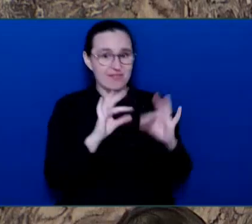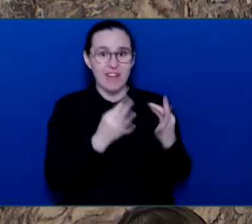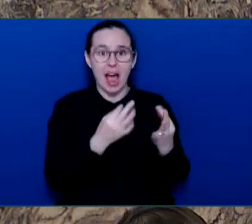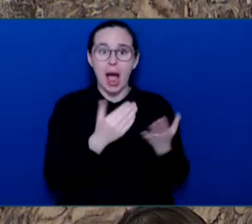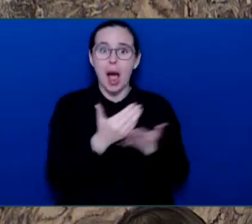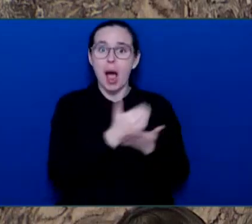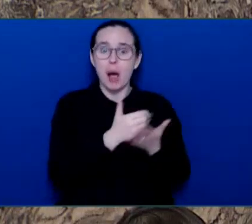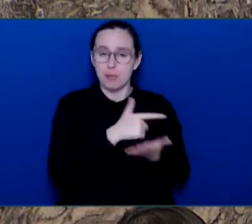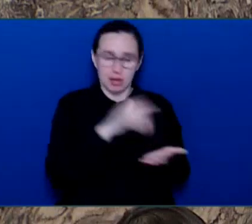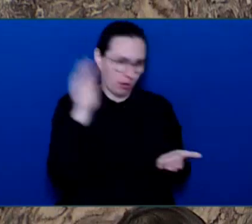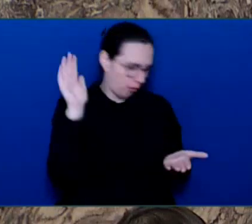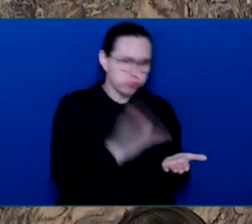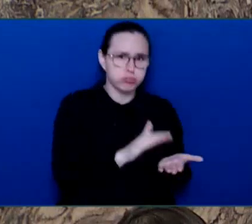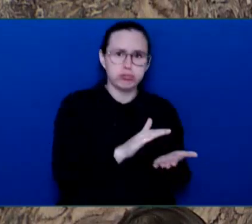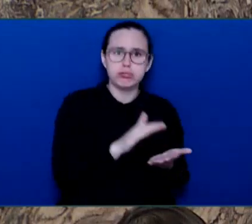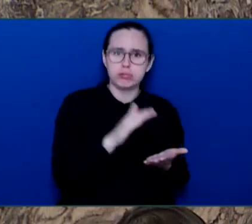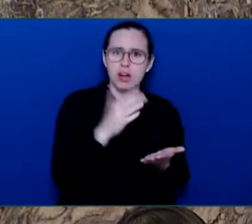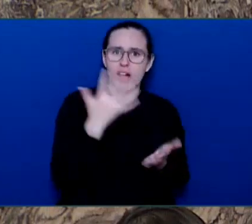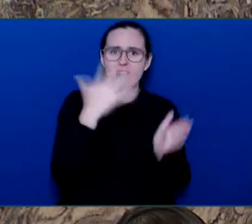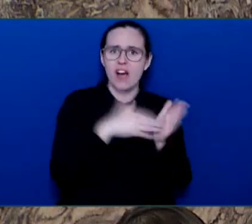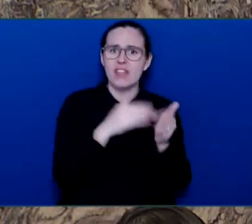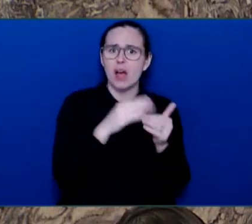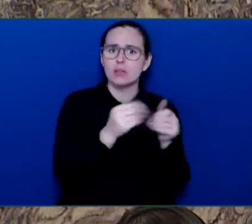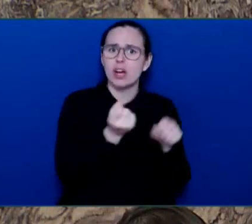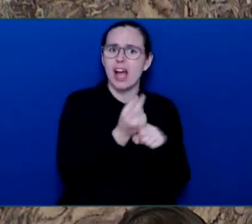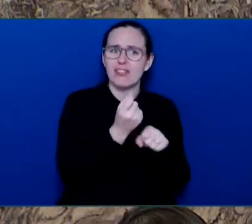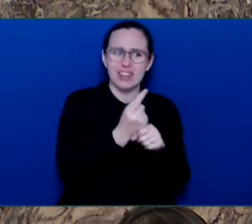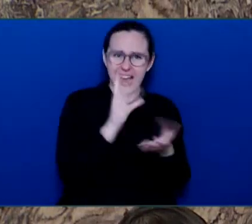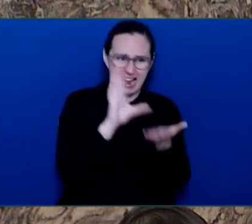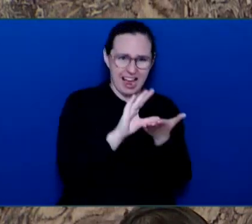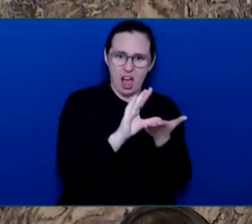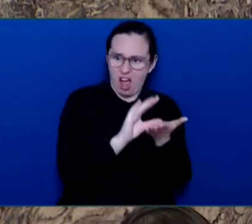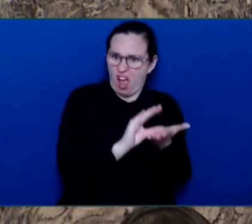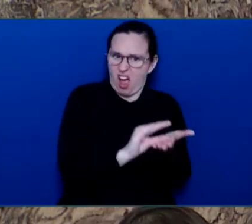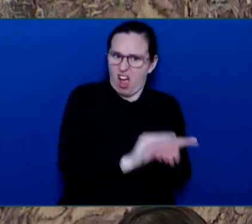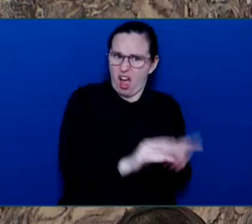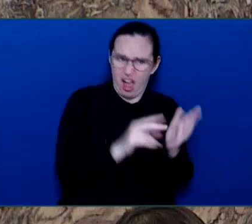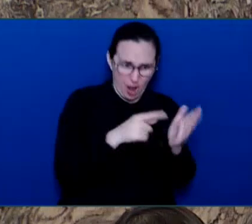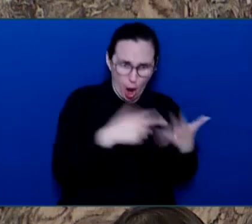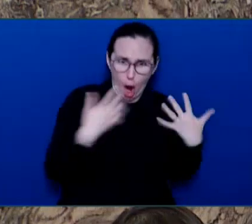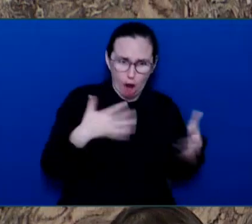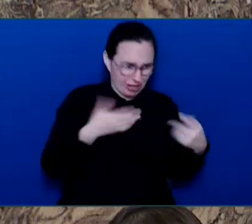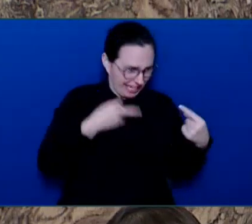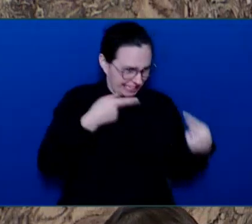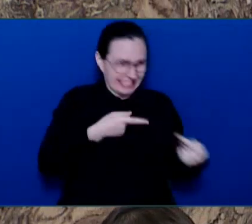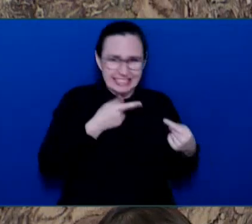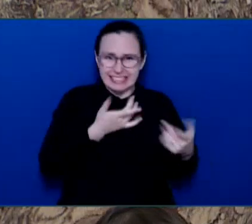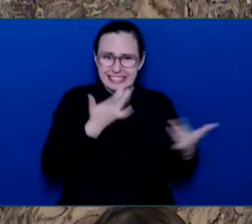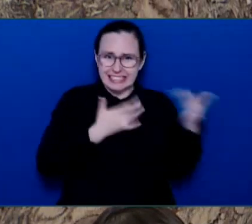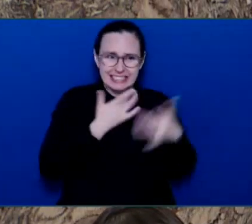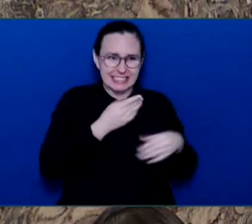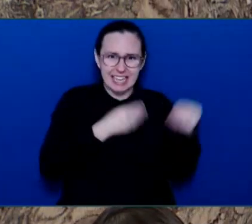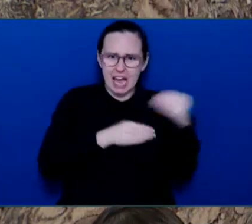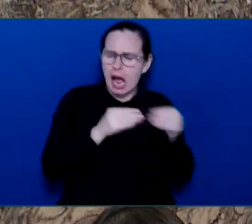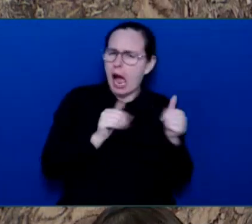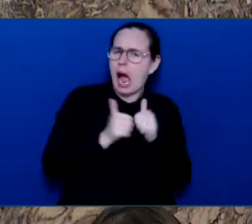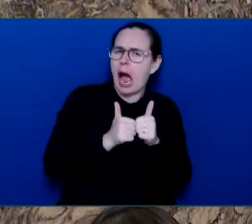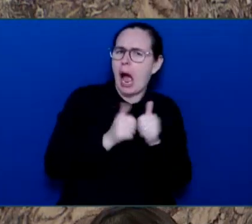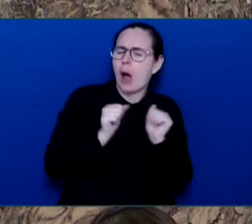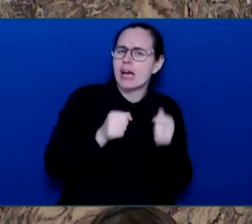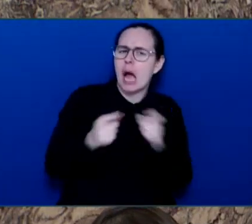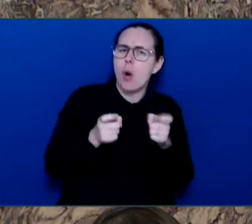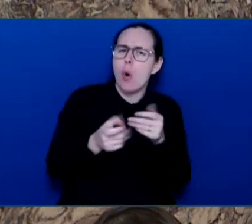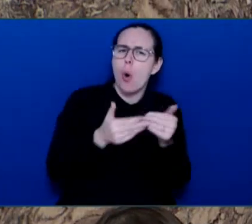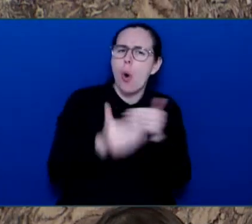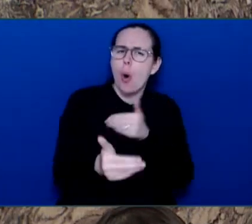just furthering the NDP's middle-class squeeze. So how can the Premier stand by a policy that has not only failed on